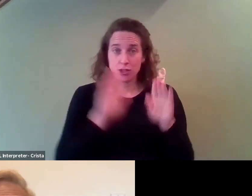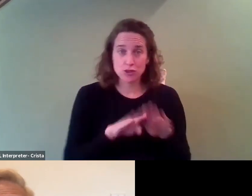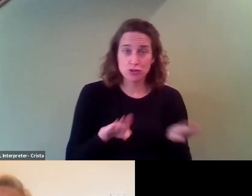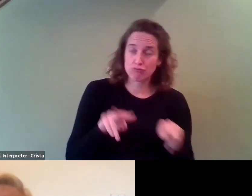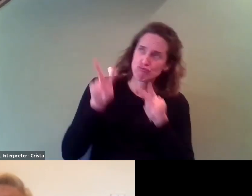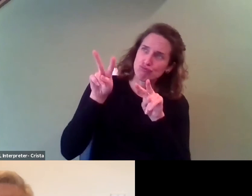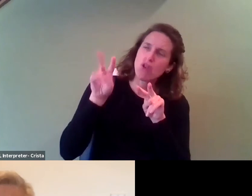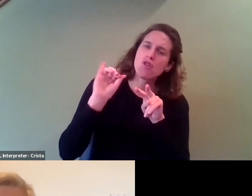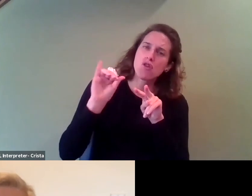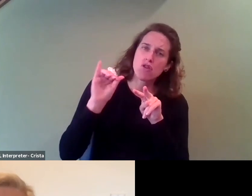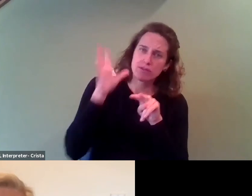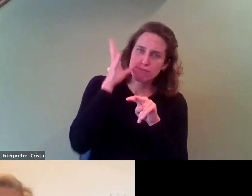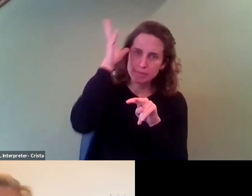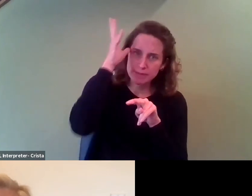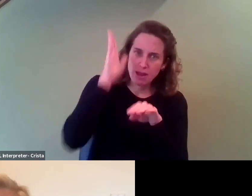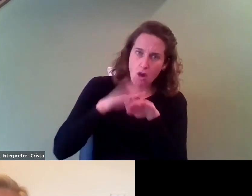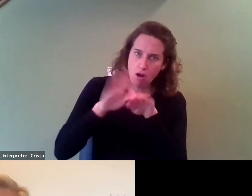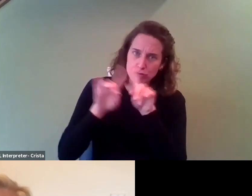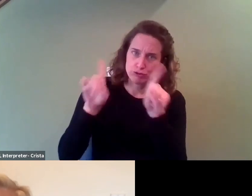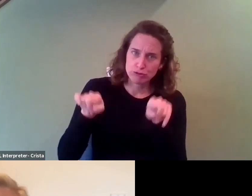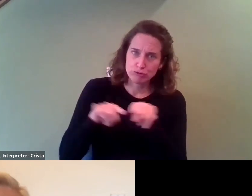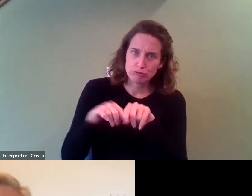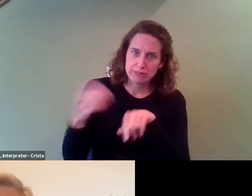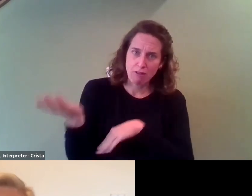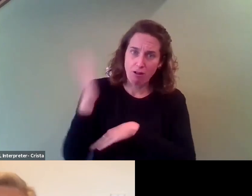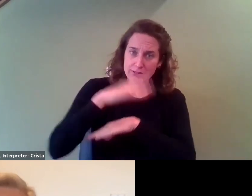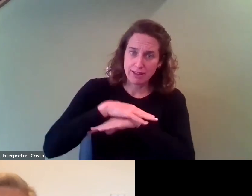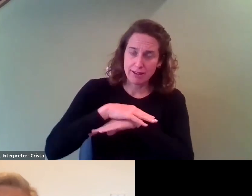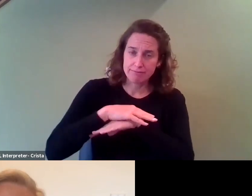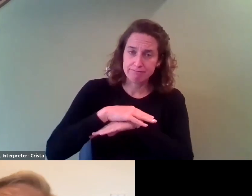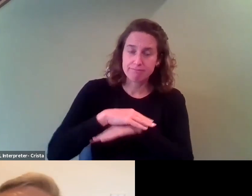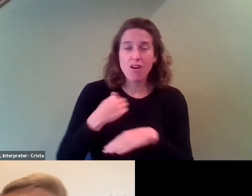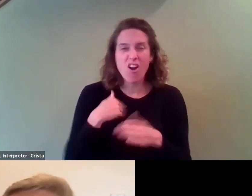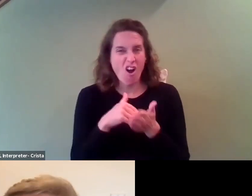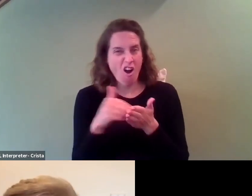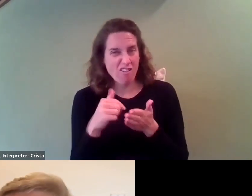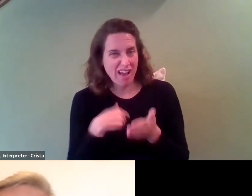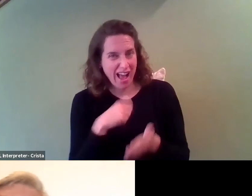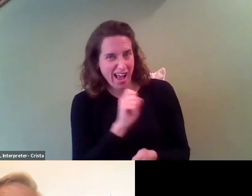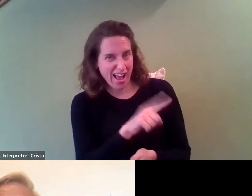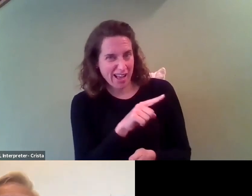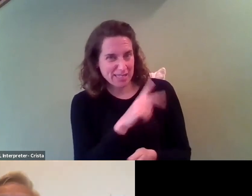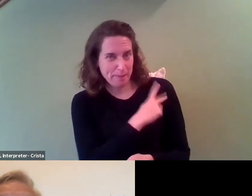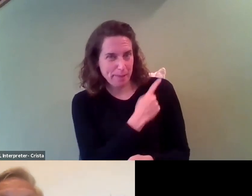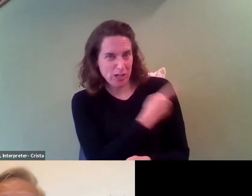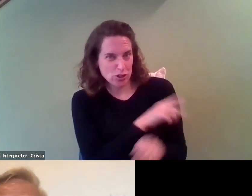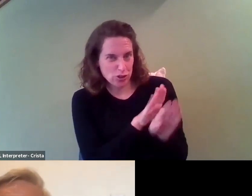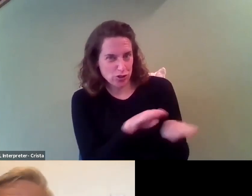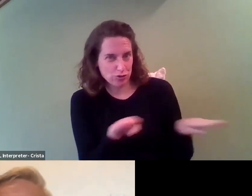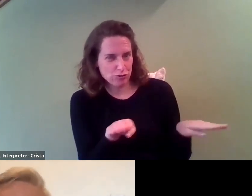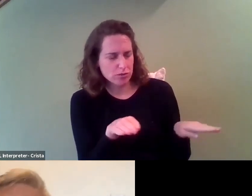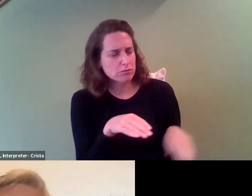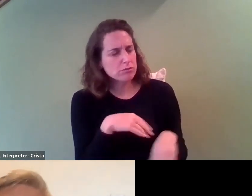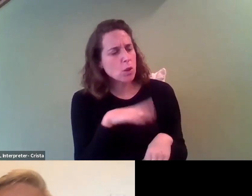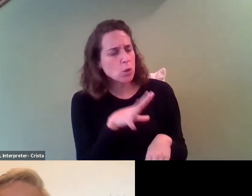am on the kids' screen time. I often ask my patients when their parents are not in the room, what could your parent